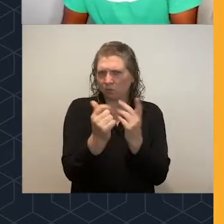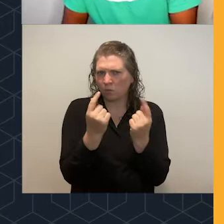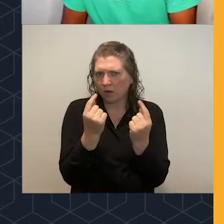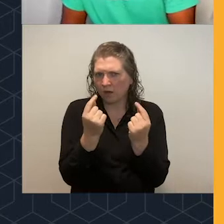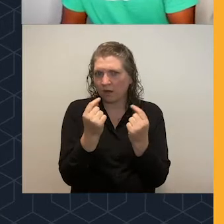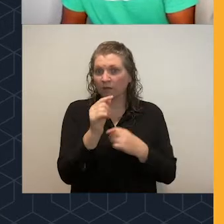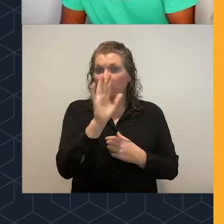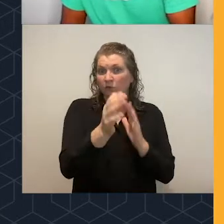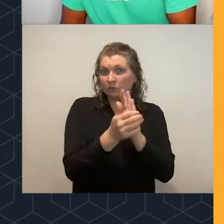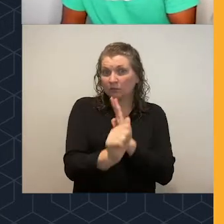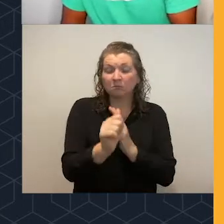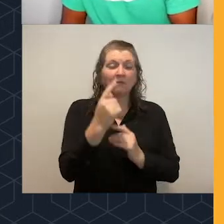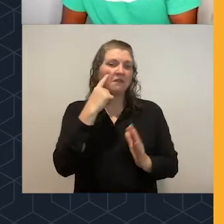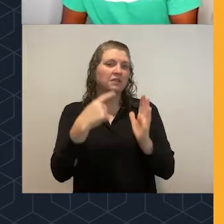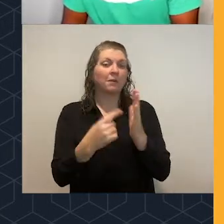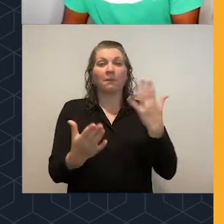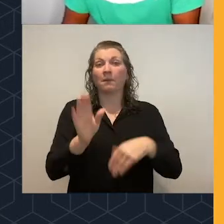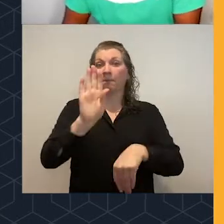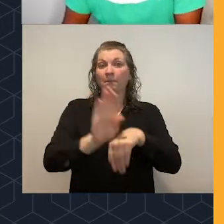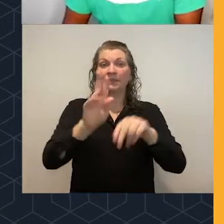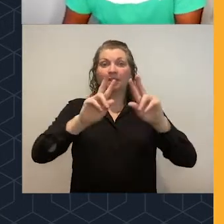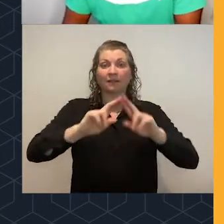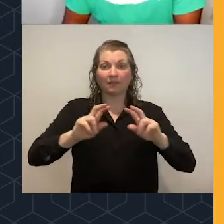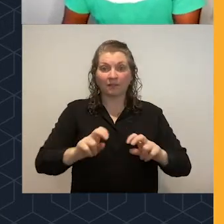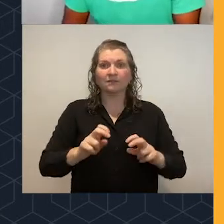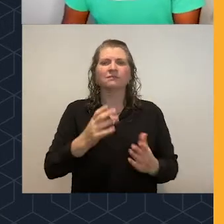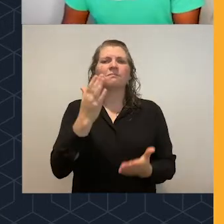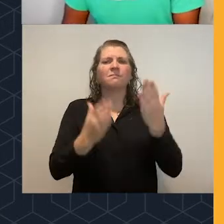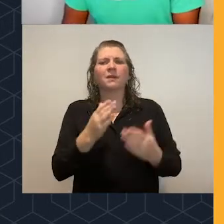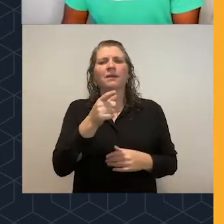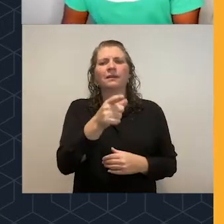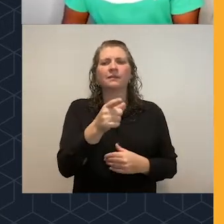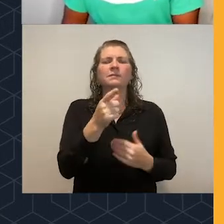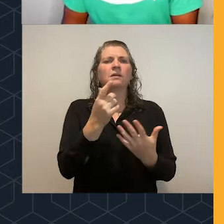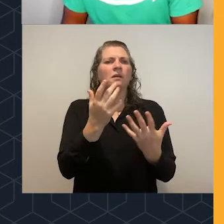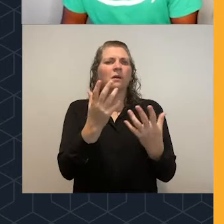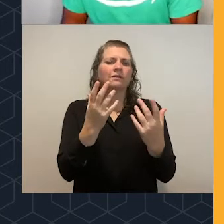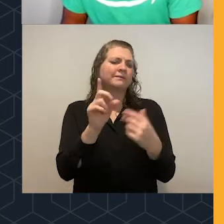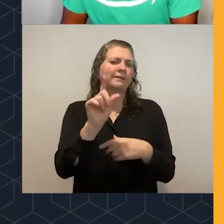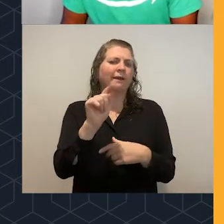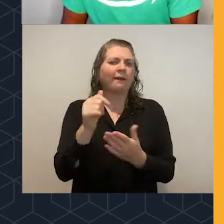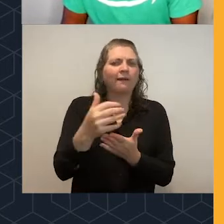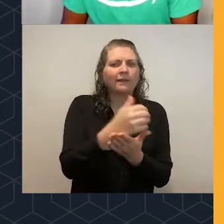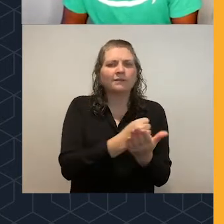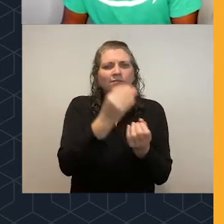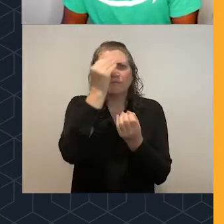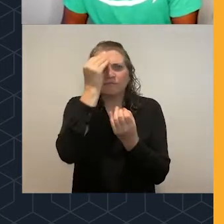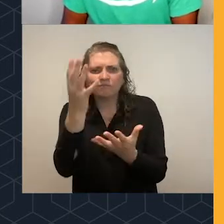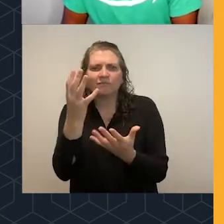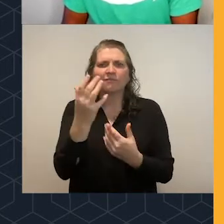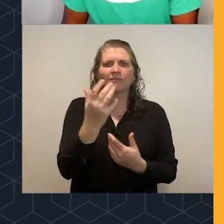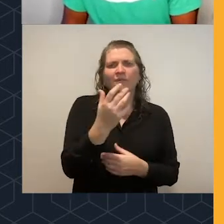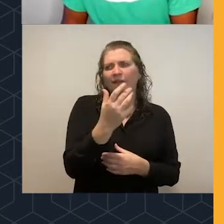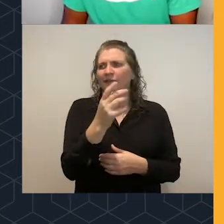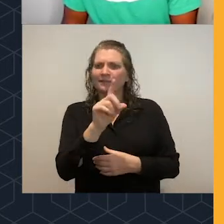regards to quantifying those results. And then from there, you want to add key skills. What are some skills traits that you may have depending